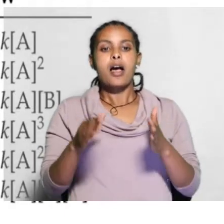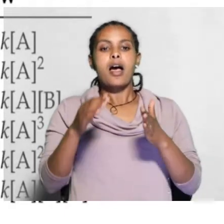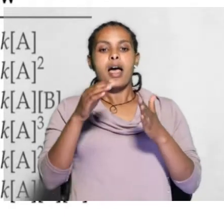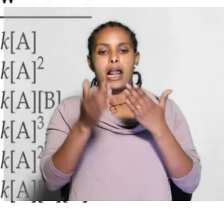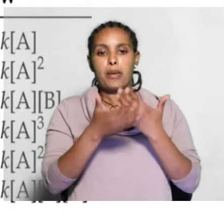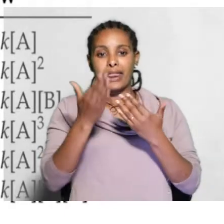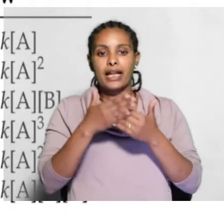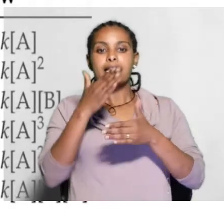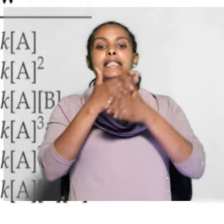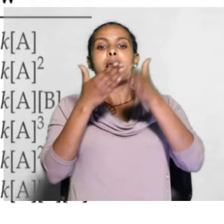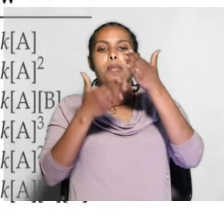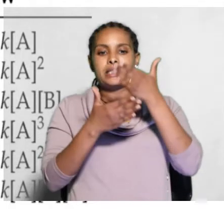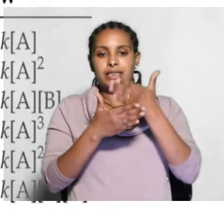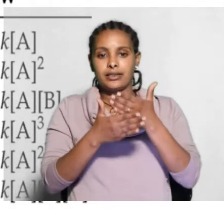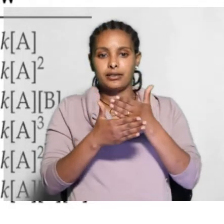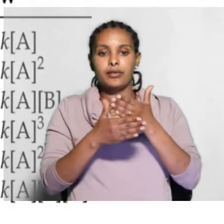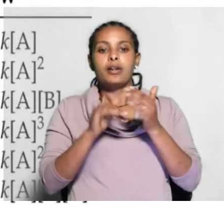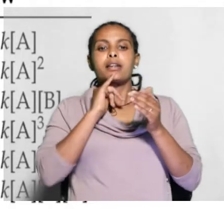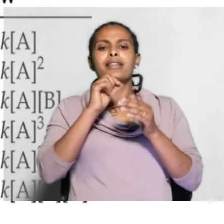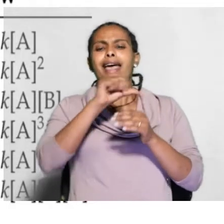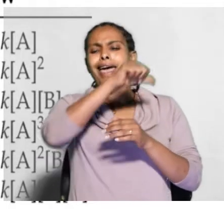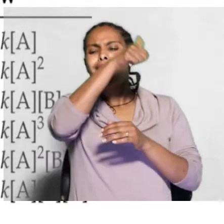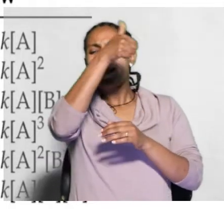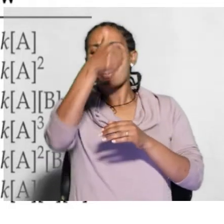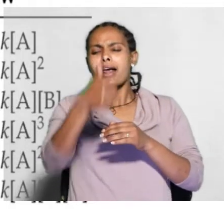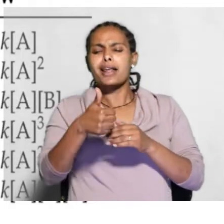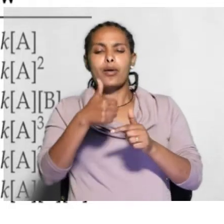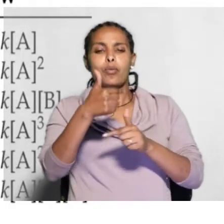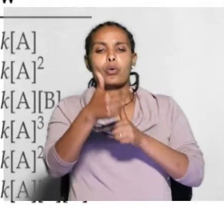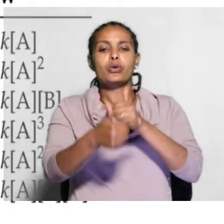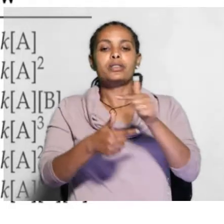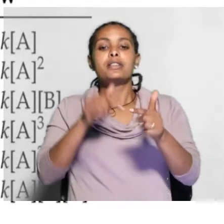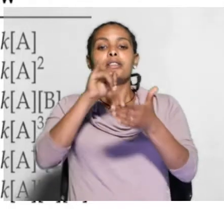Elementary step is any process